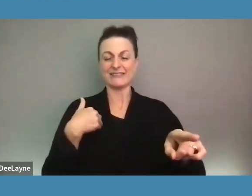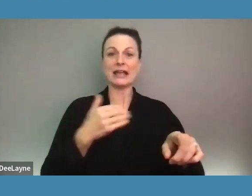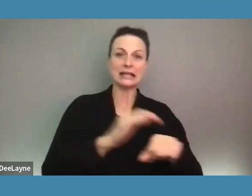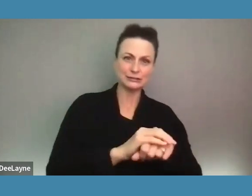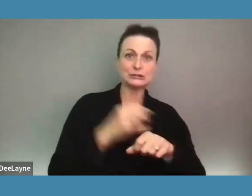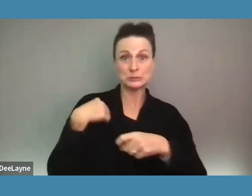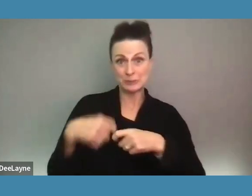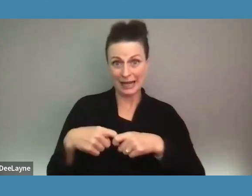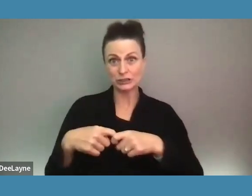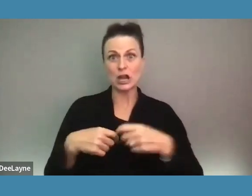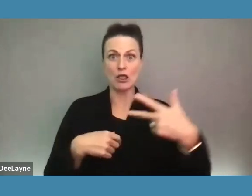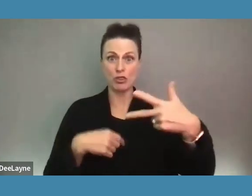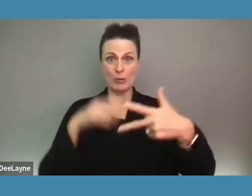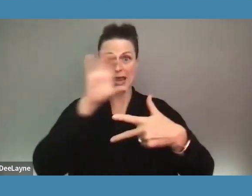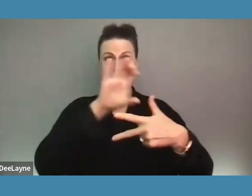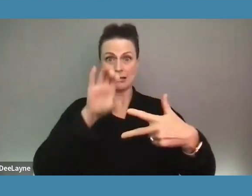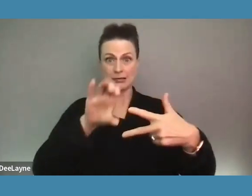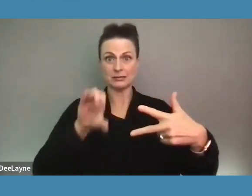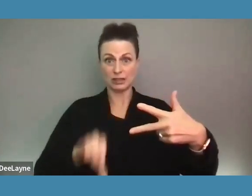parts.